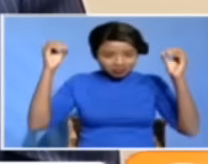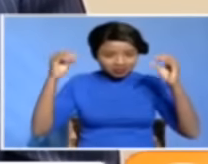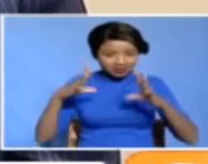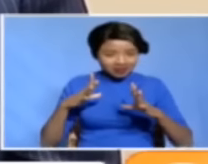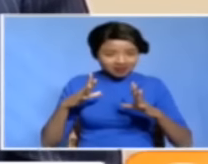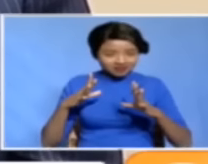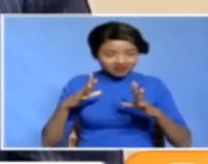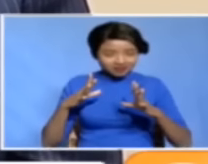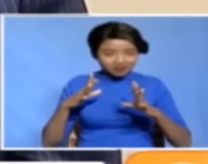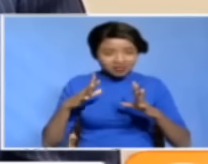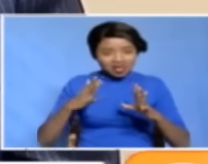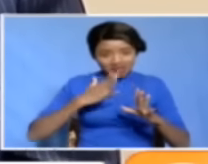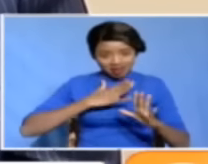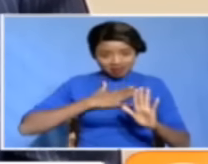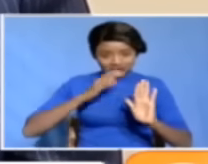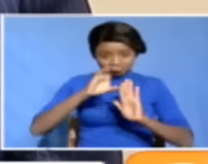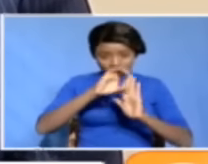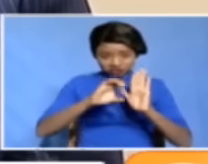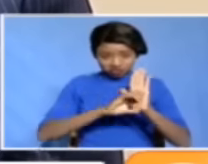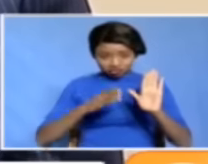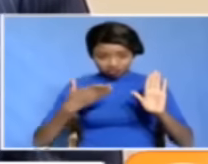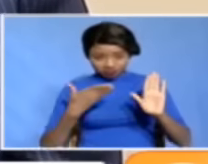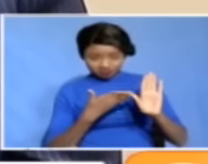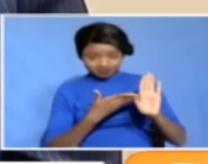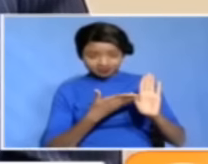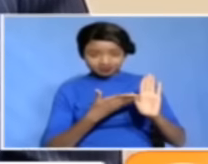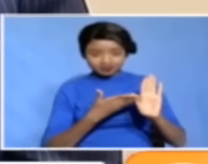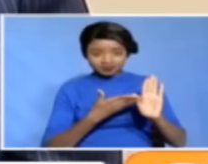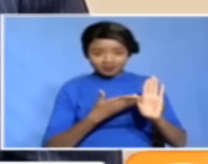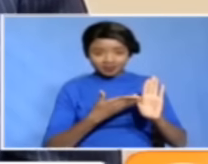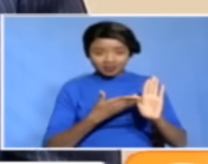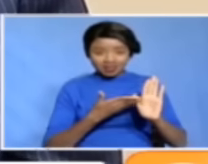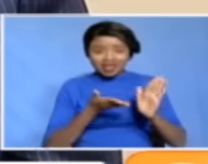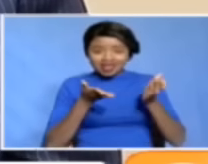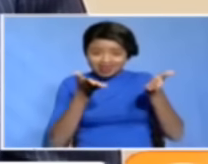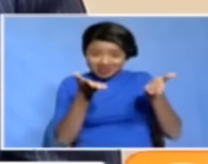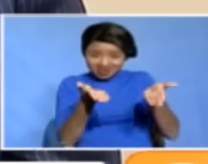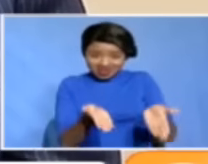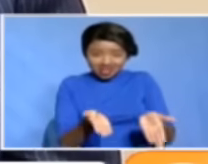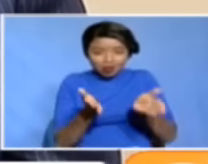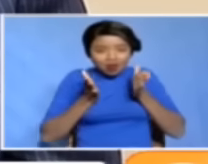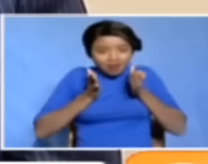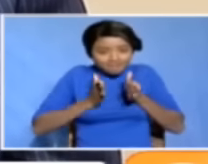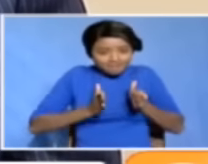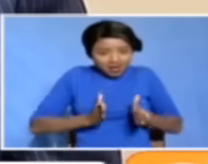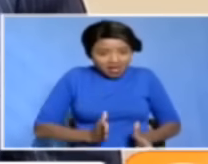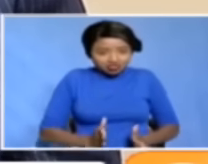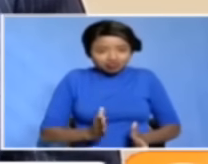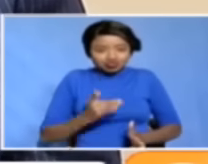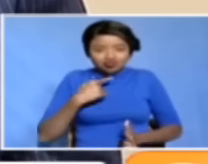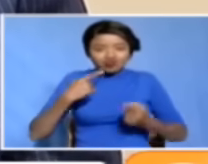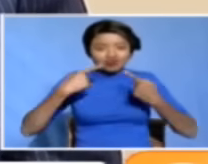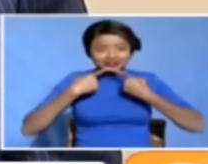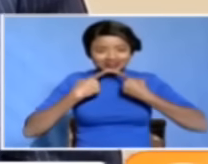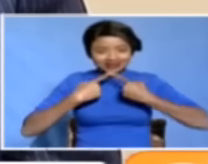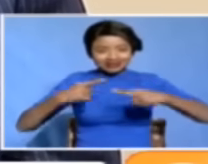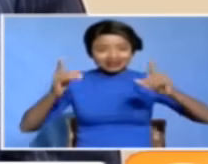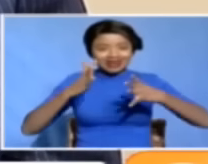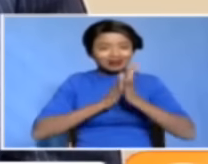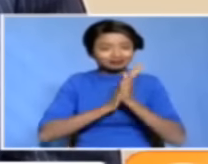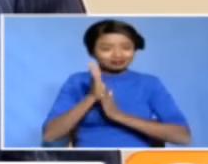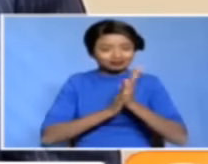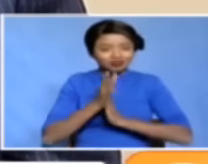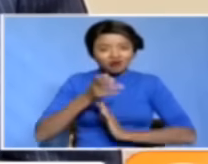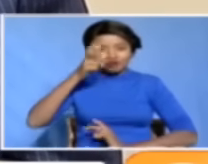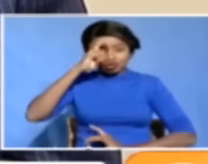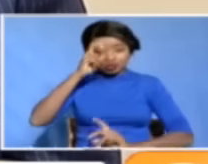Yeah. I think it's in our constitution. Mm-hmm. As of now, mm-hmm, the only person who has declared interest for